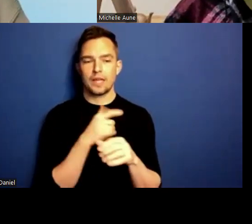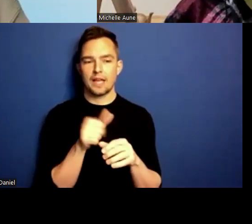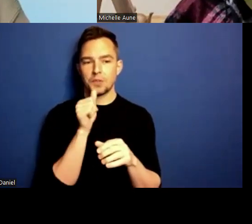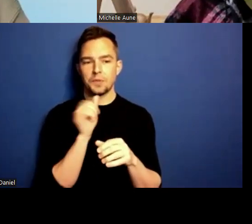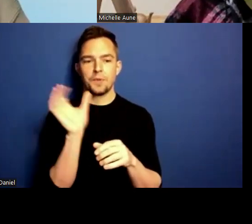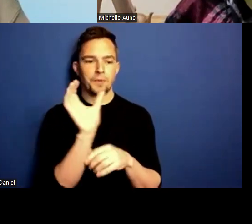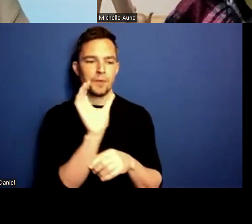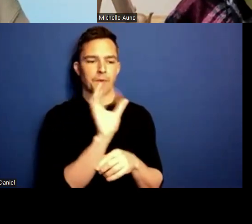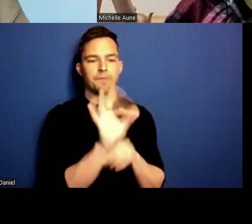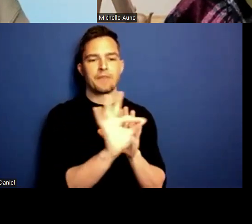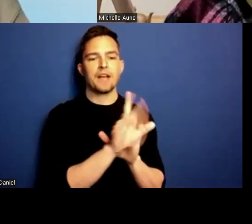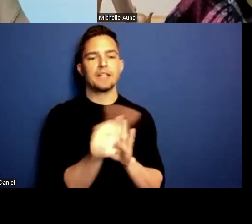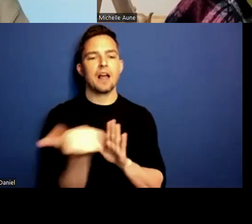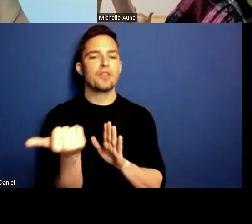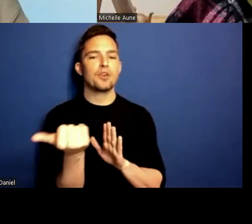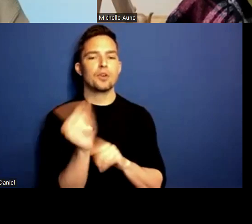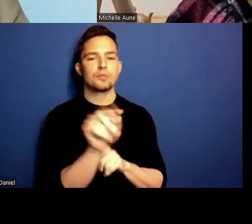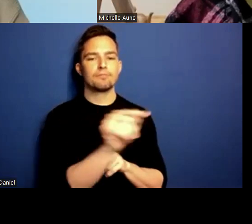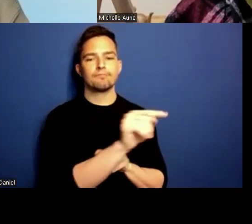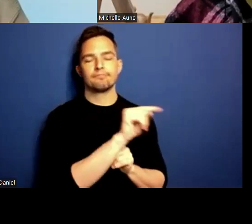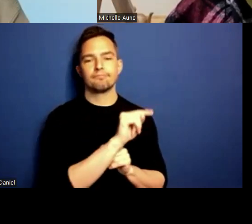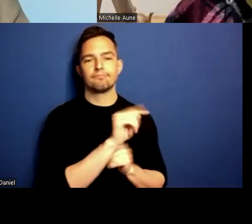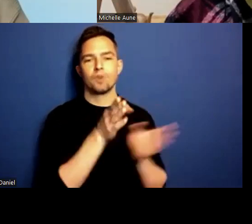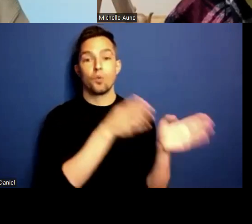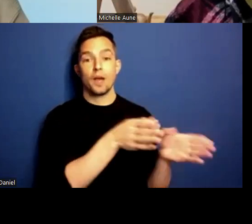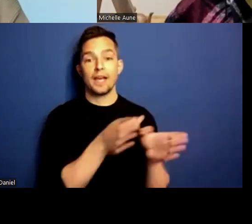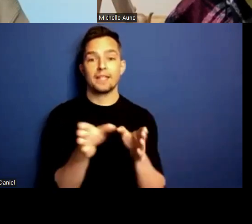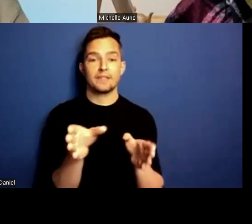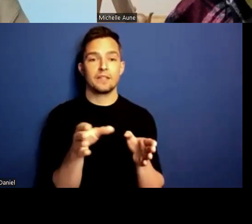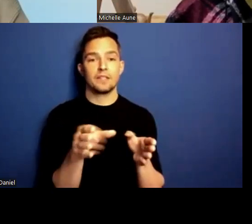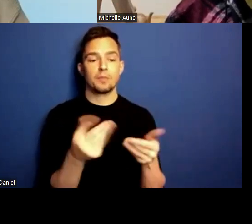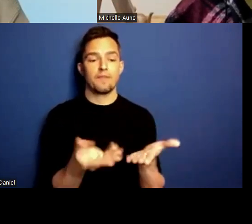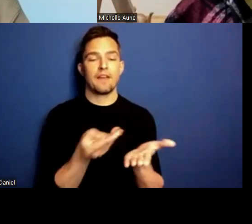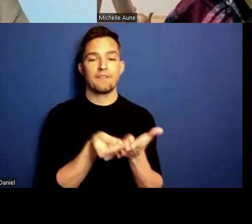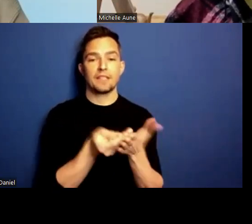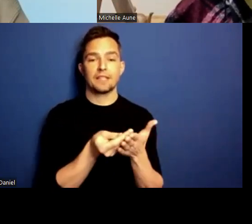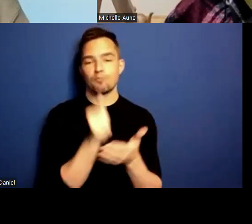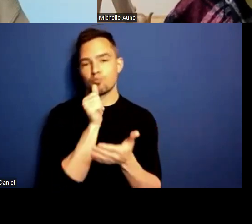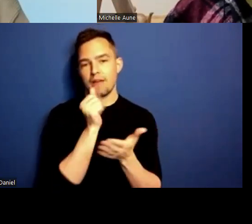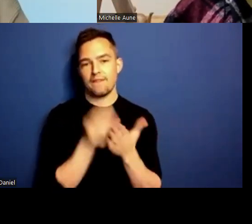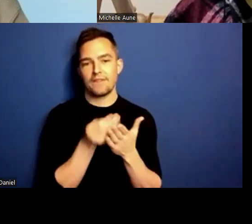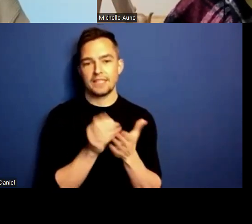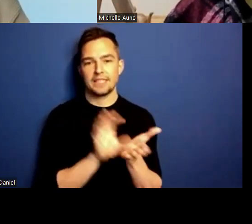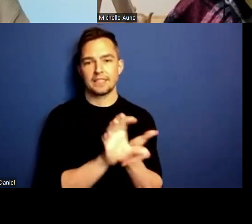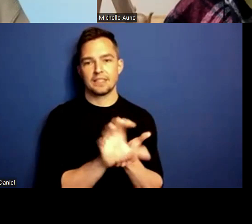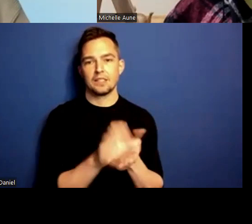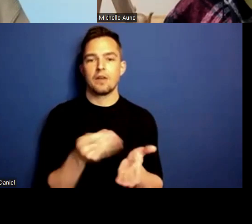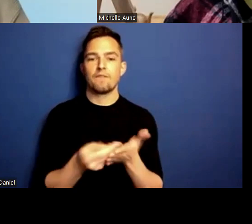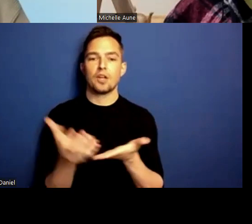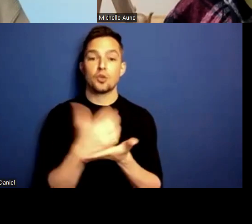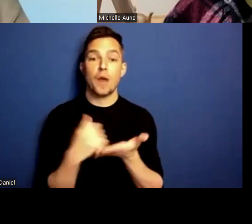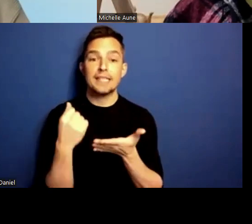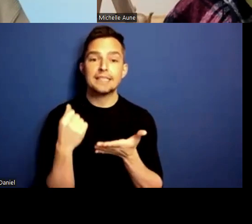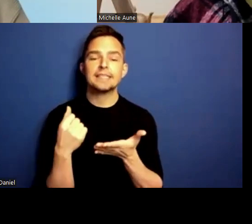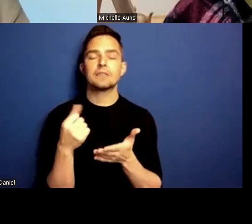find other ways of funding, which is private funding or fundraising,